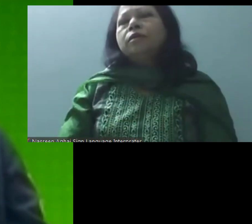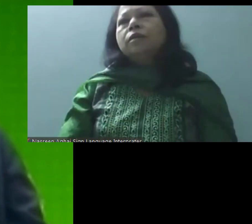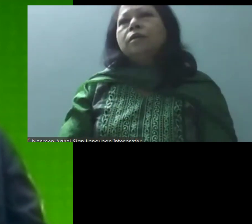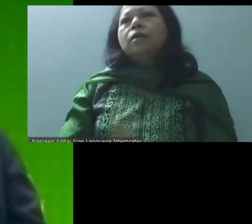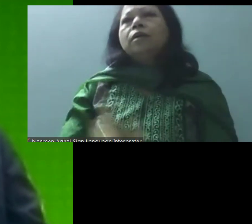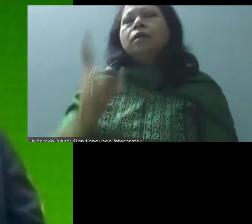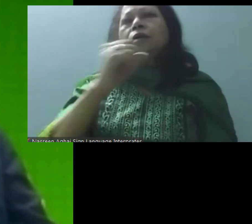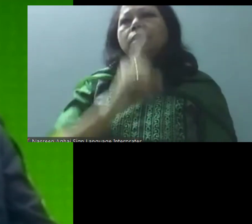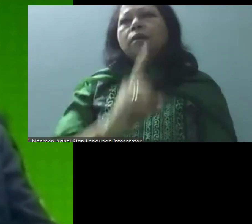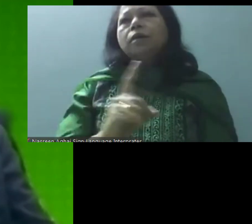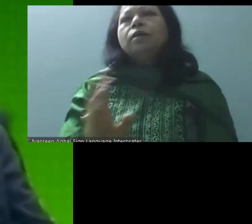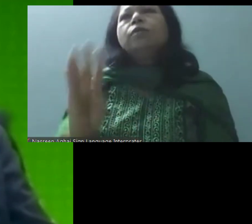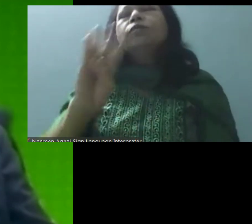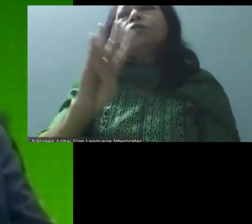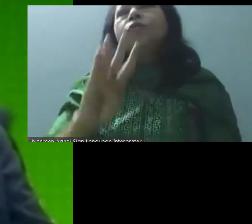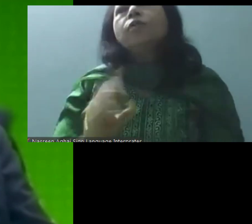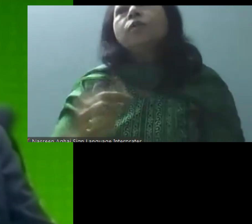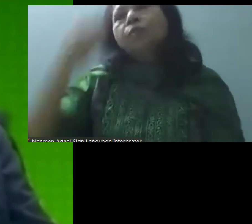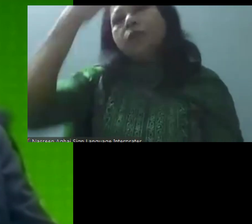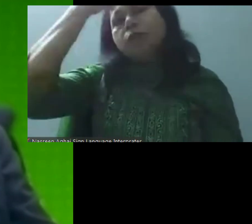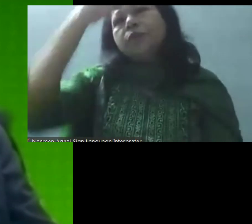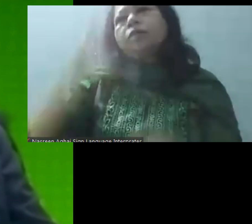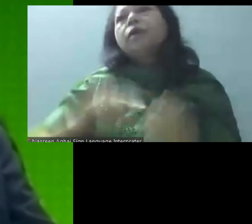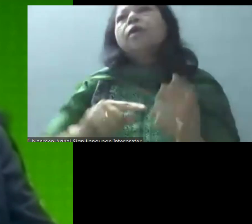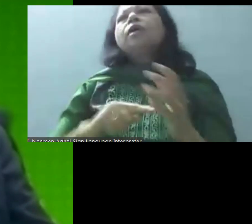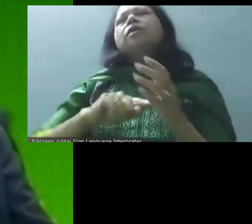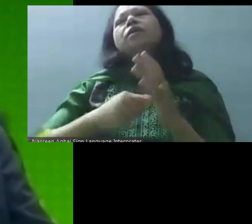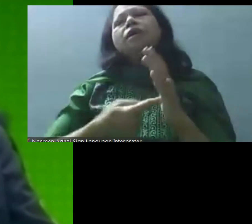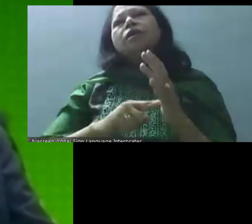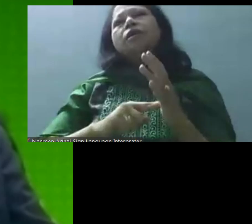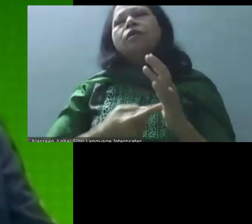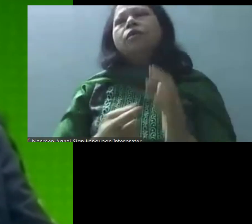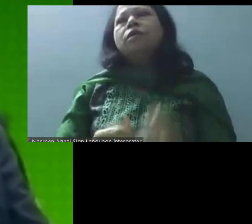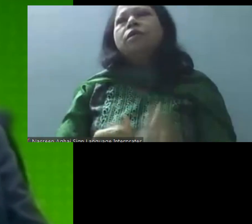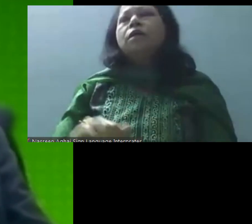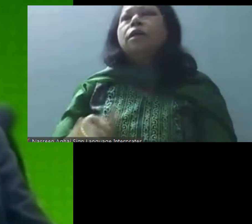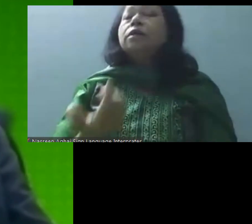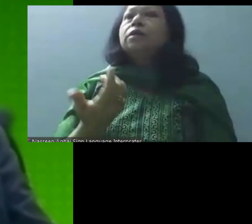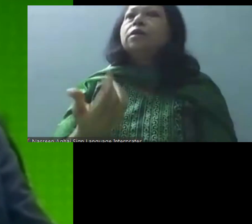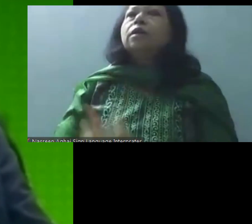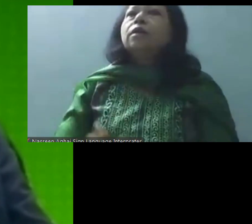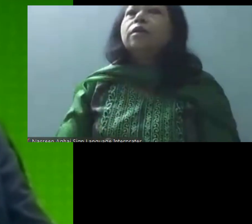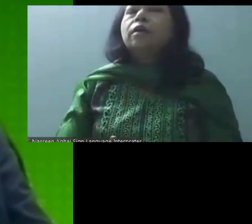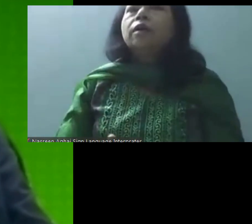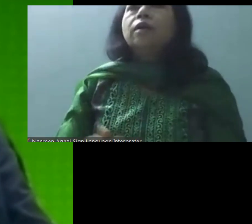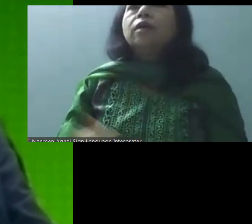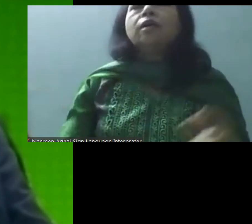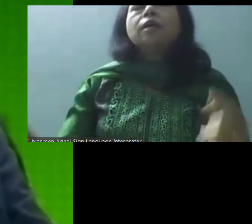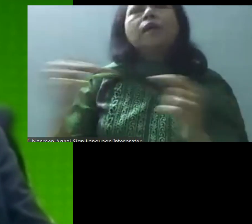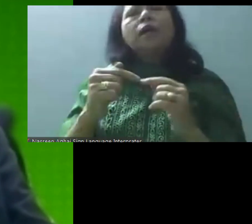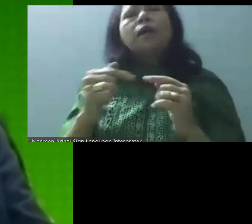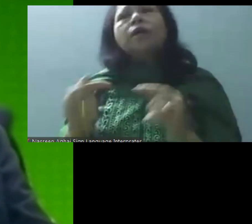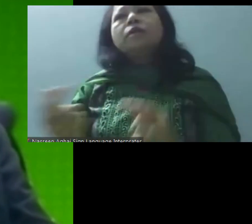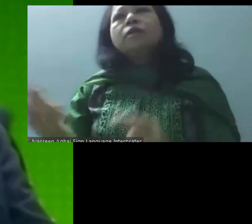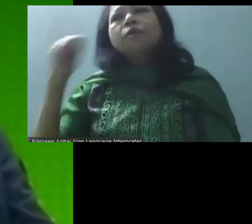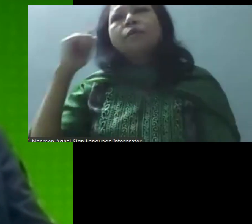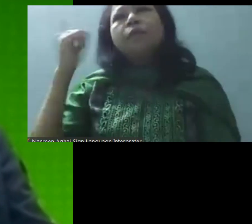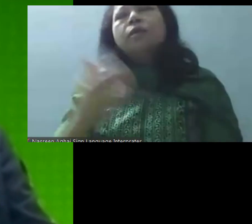the challenge of technology itself, that the internet connectivity or the connection was not available with